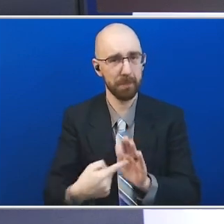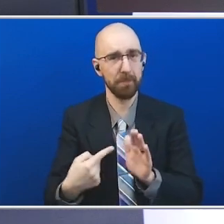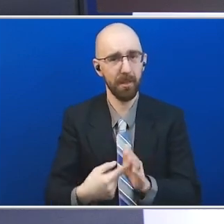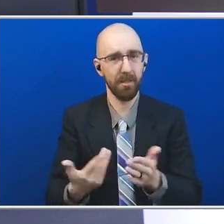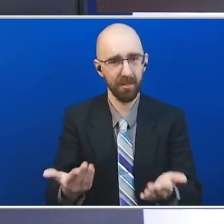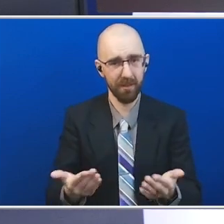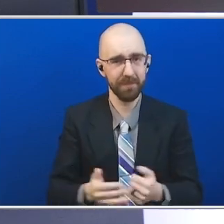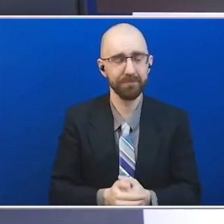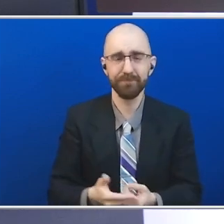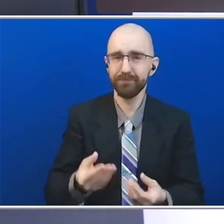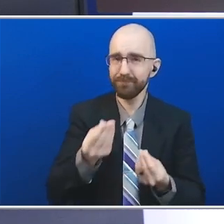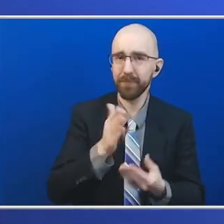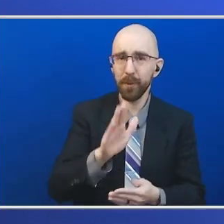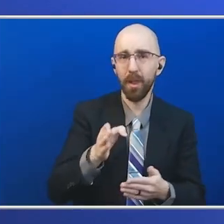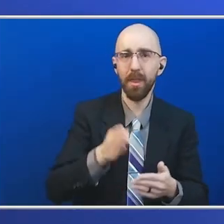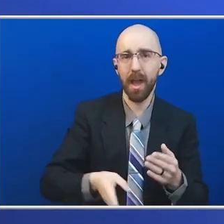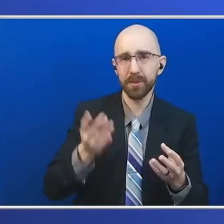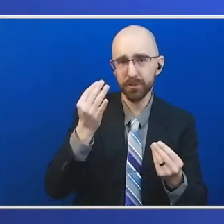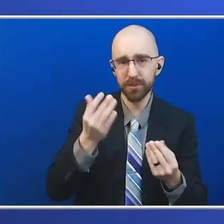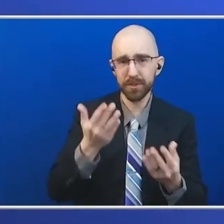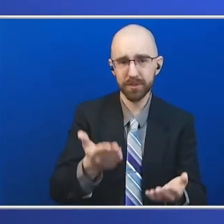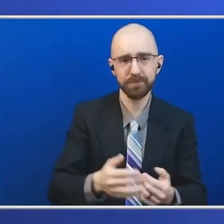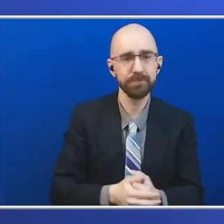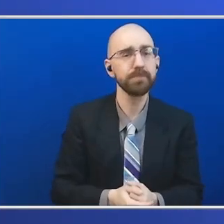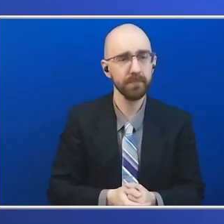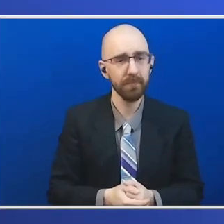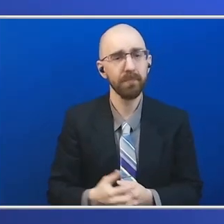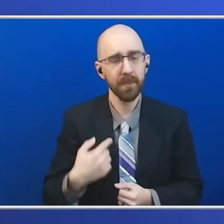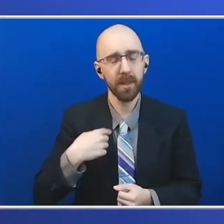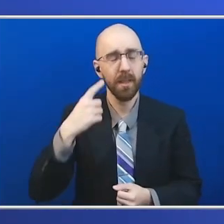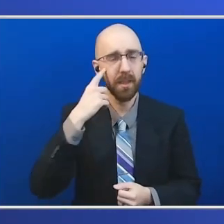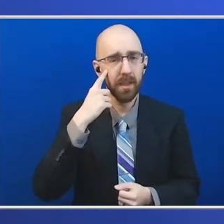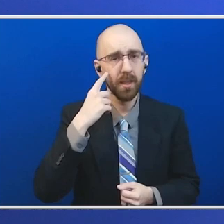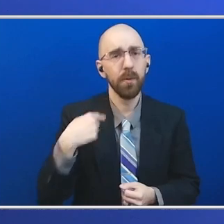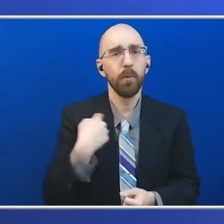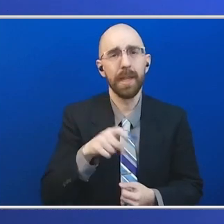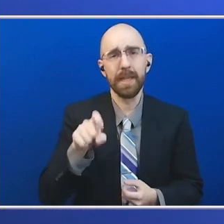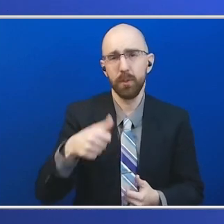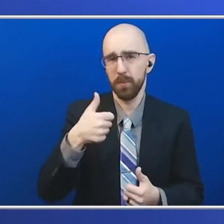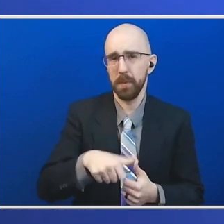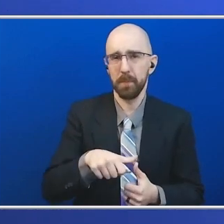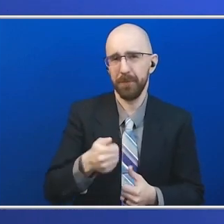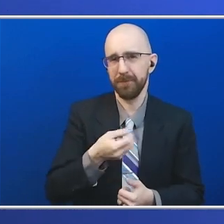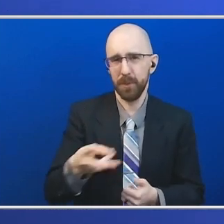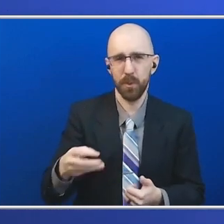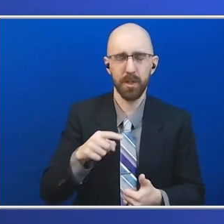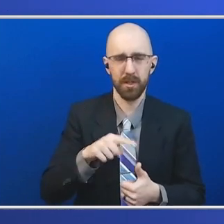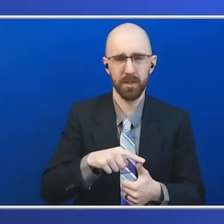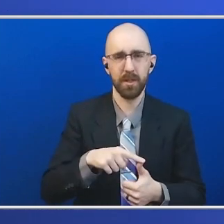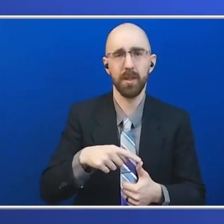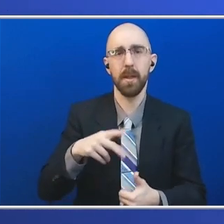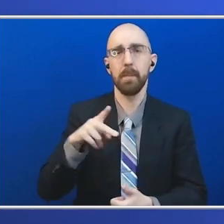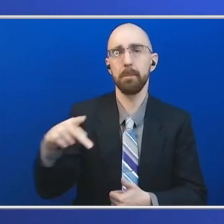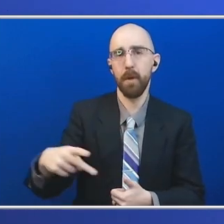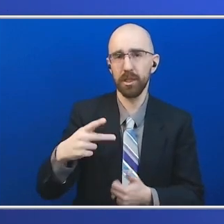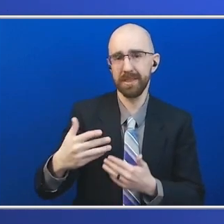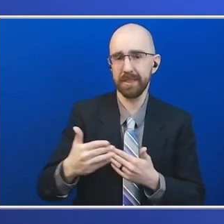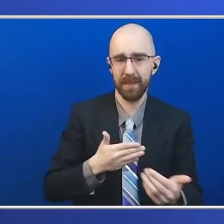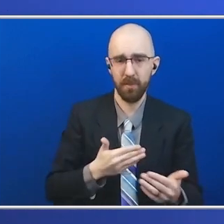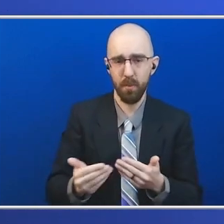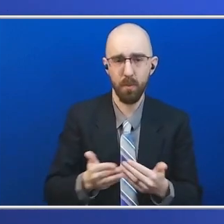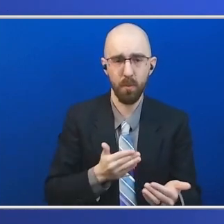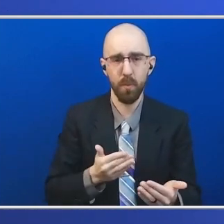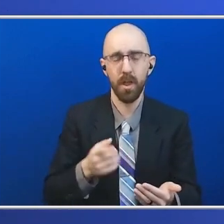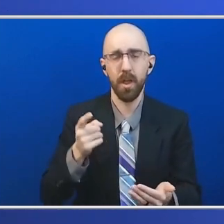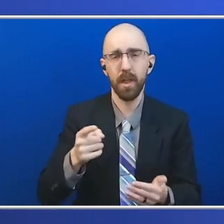your final thoughts today, sir. Yeah, so I think we need to remember a couple of things. One, that Parkinson's, even though the symptoms we talk